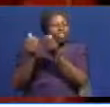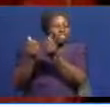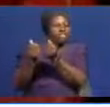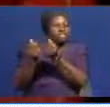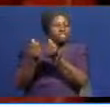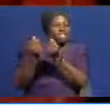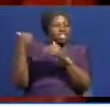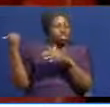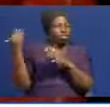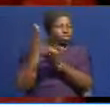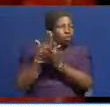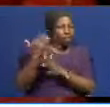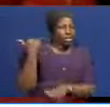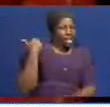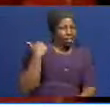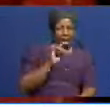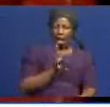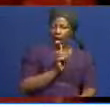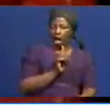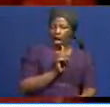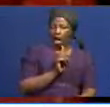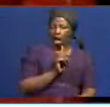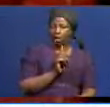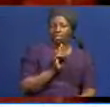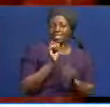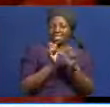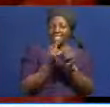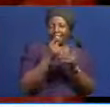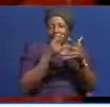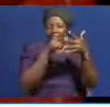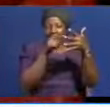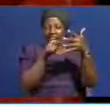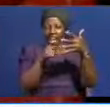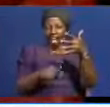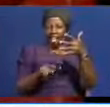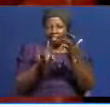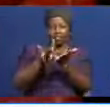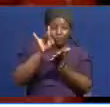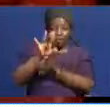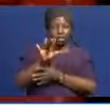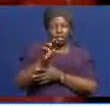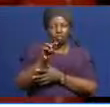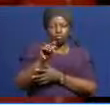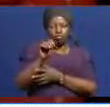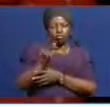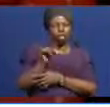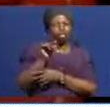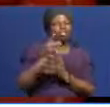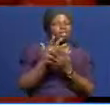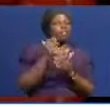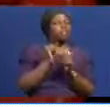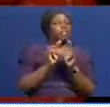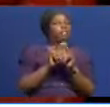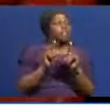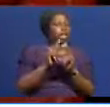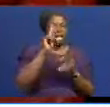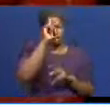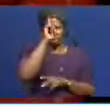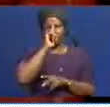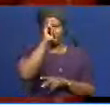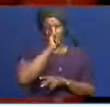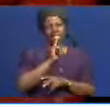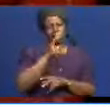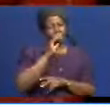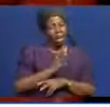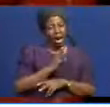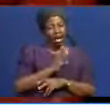Speaker, 11 counts of an impeachment motion is something very serious, Mr. Speaker. And it's very unfortunate